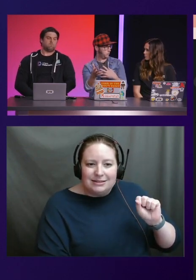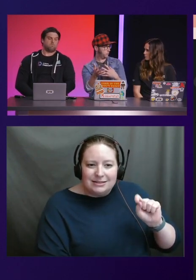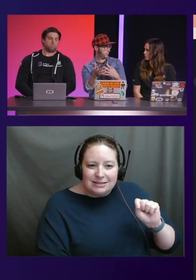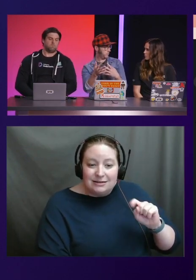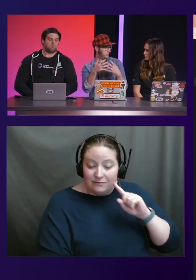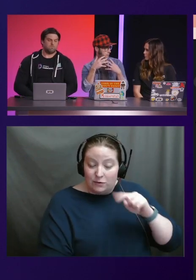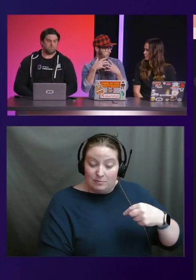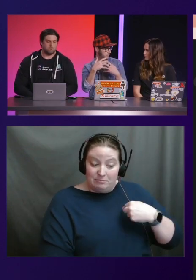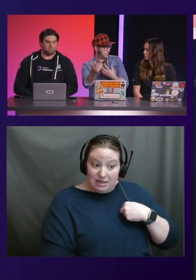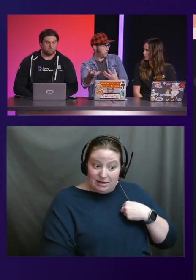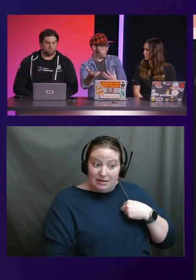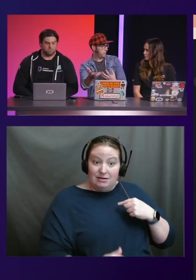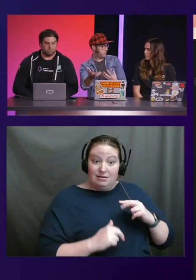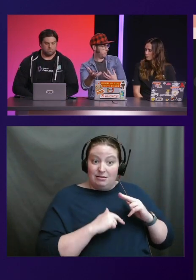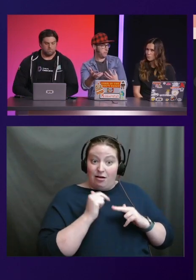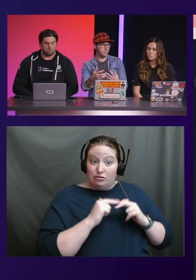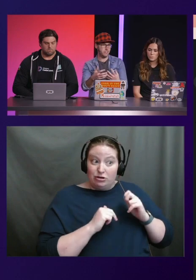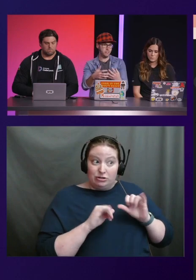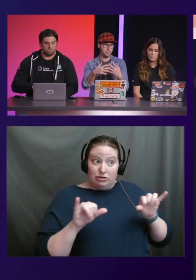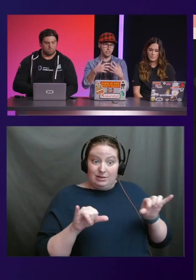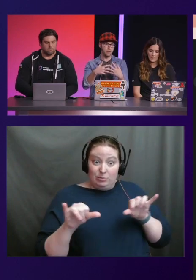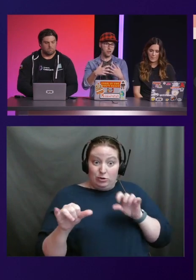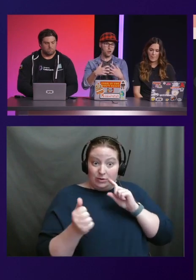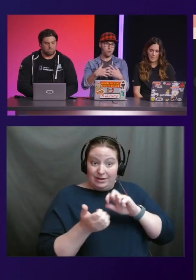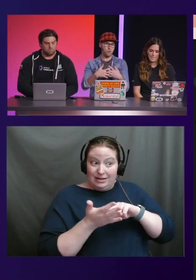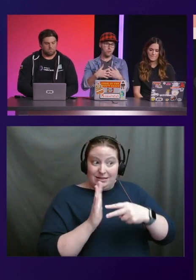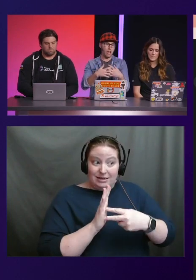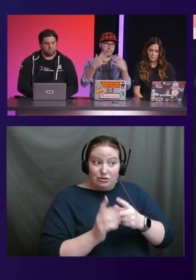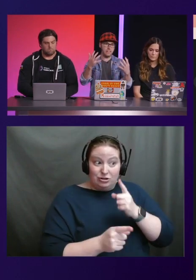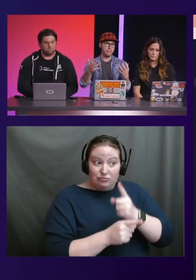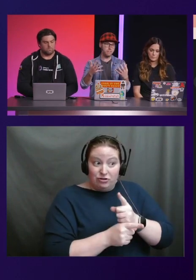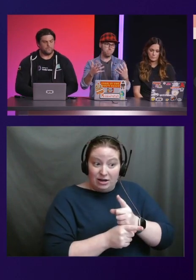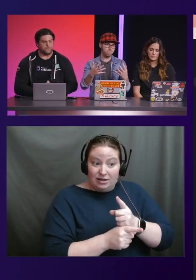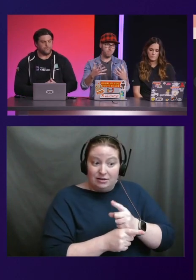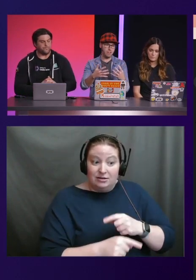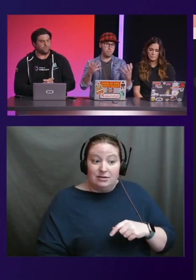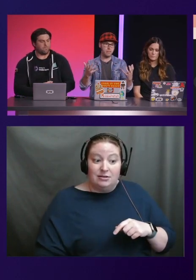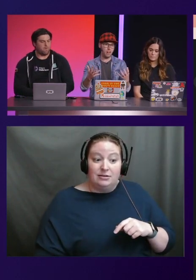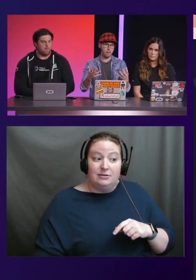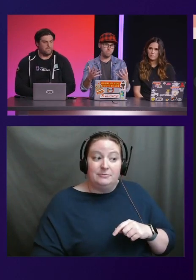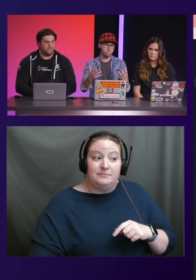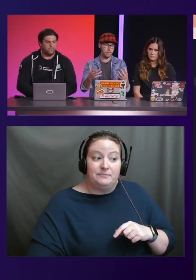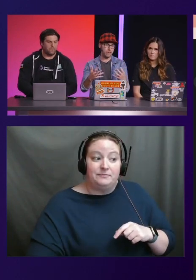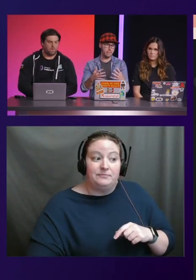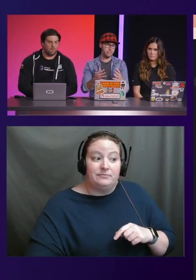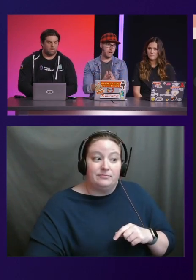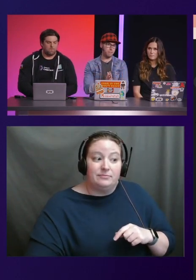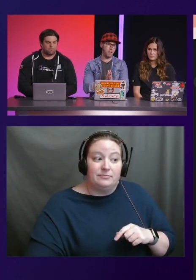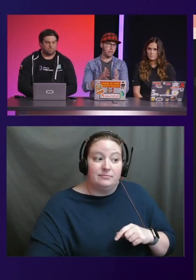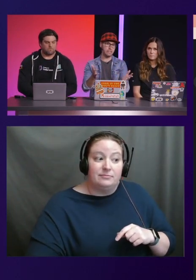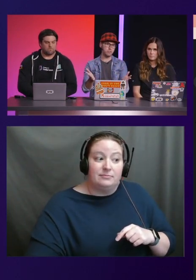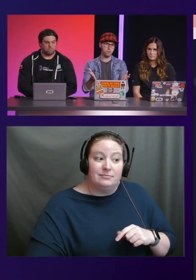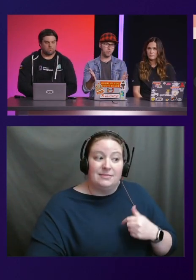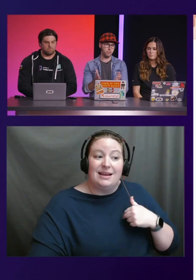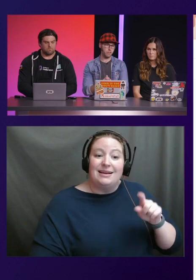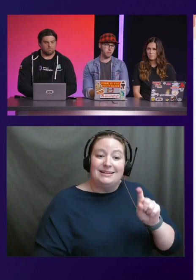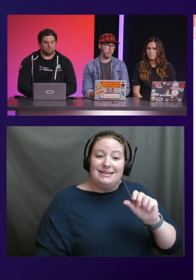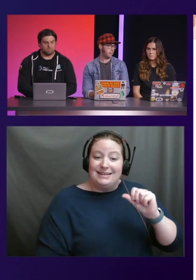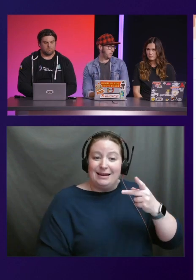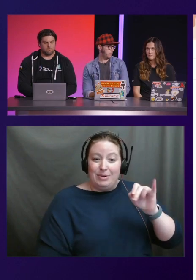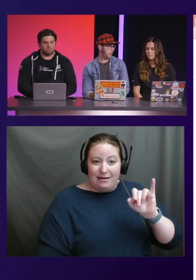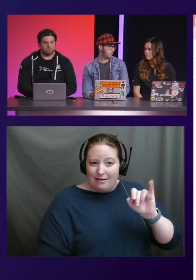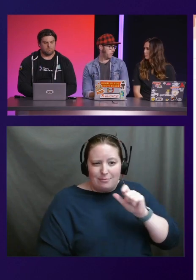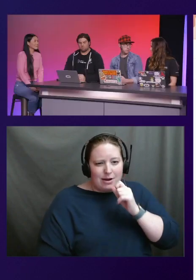very similar in the intention there, right? Is that well, I need an API, and I'm not an expert with